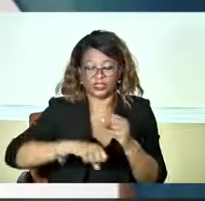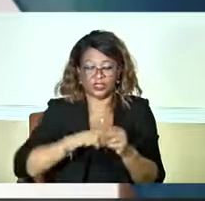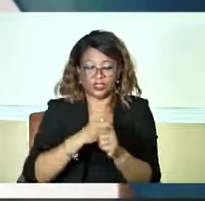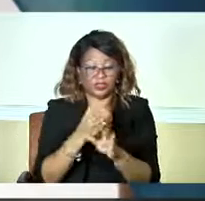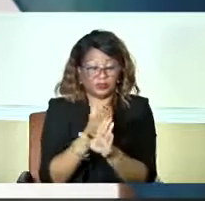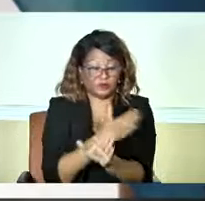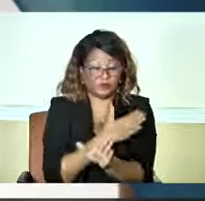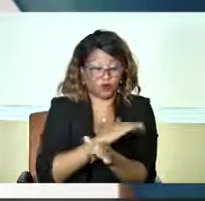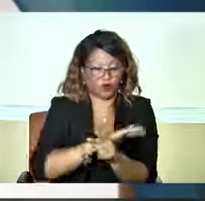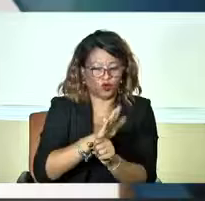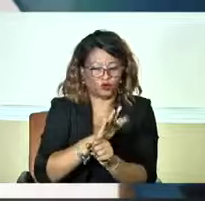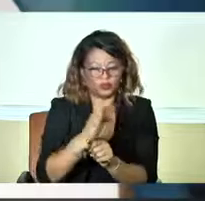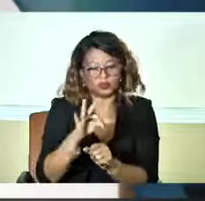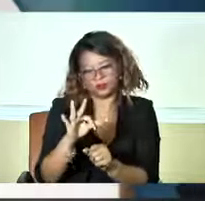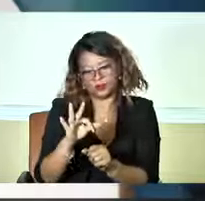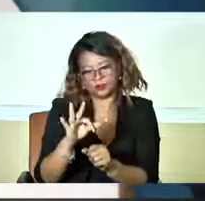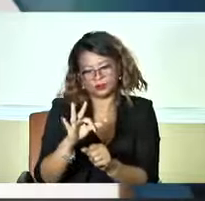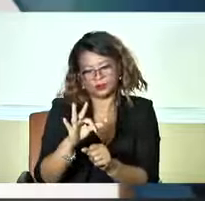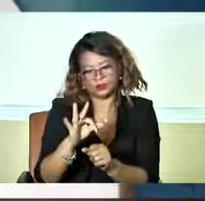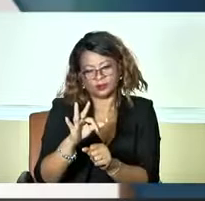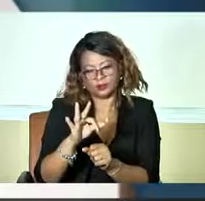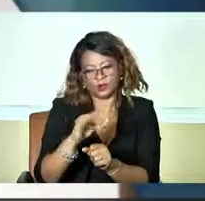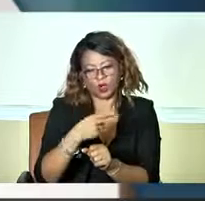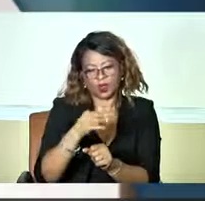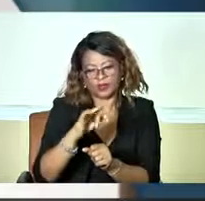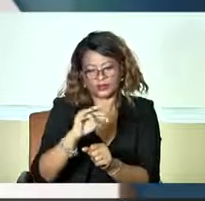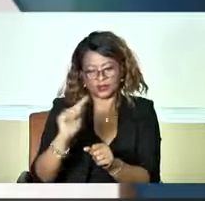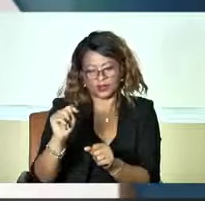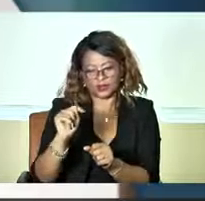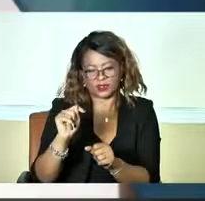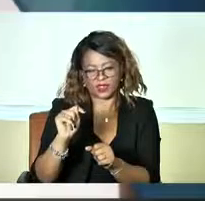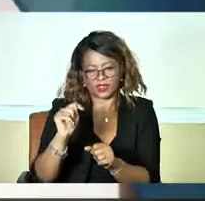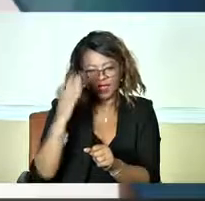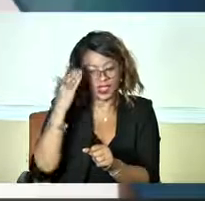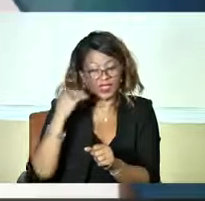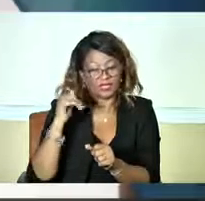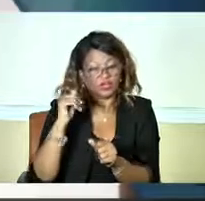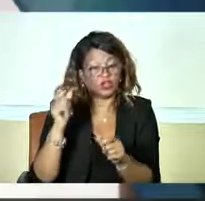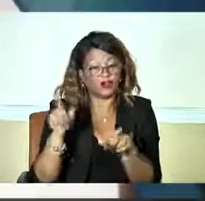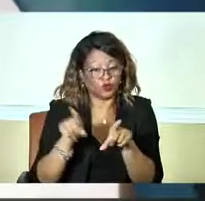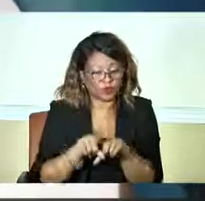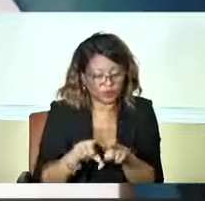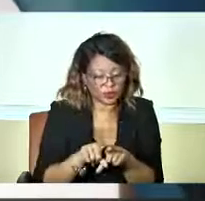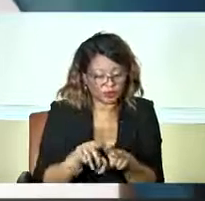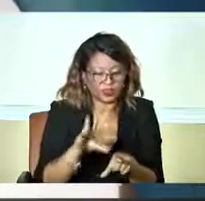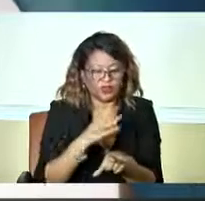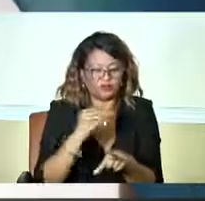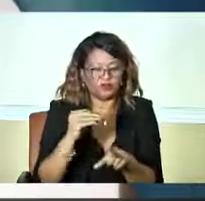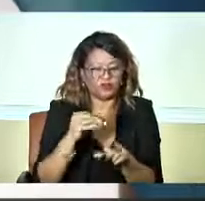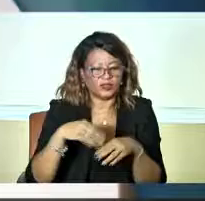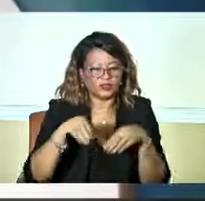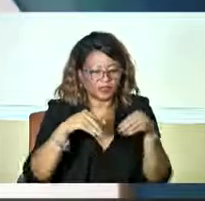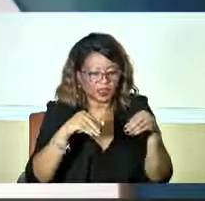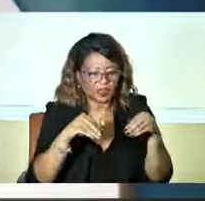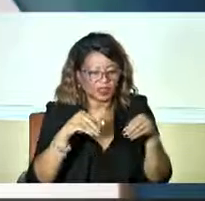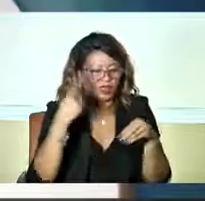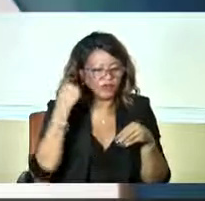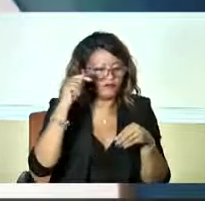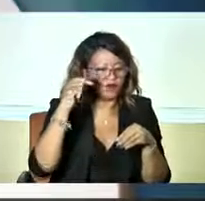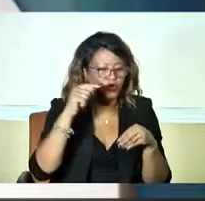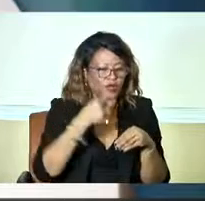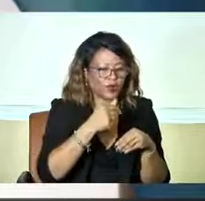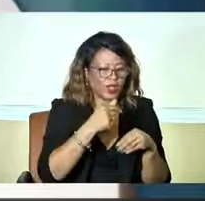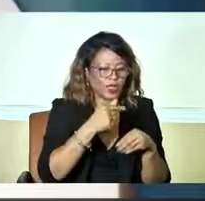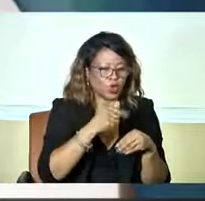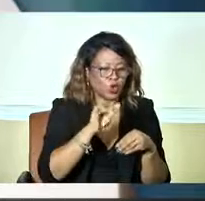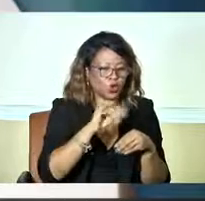COVID. Holistic signed a heads of agreement and an agreement for sale for the Grand